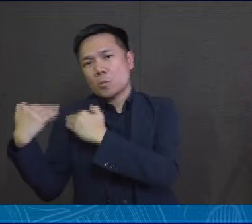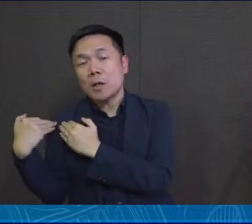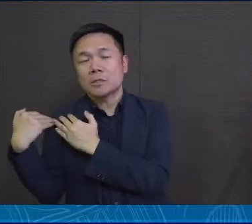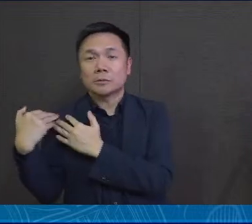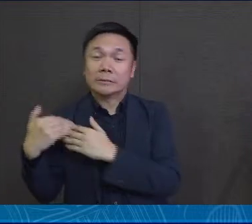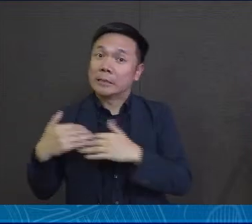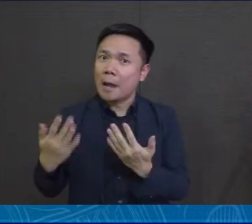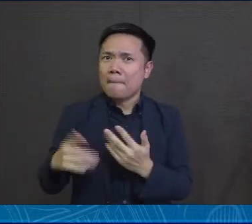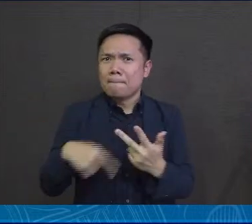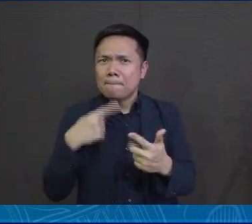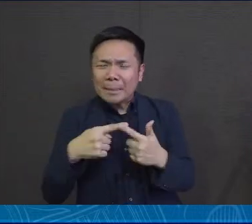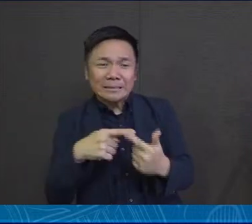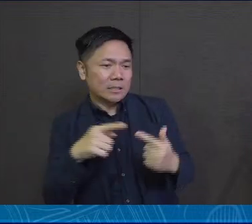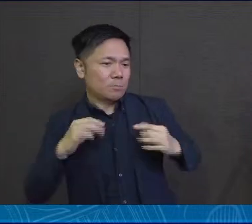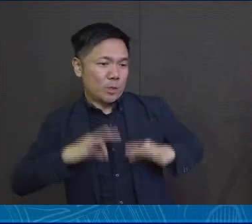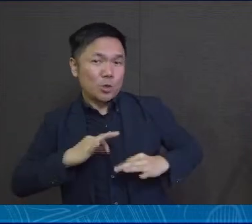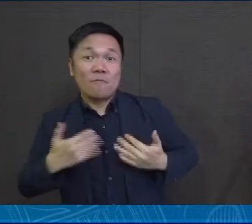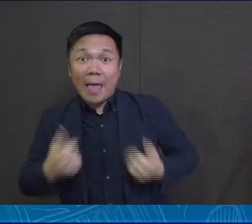on the injuries.